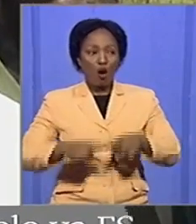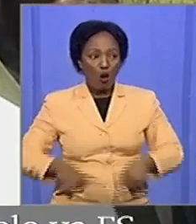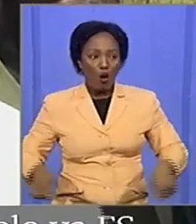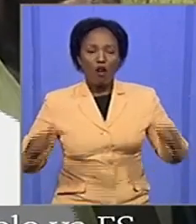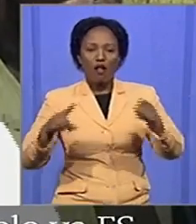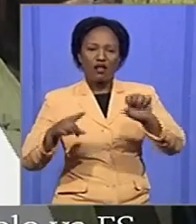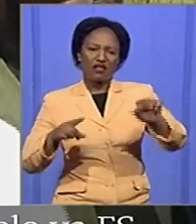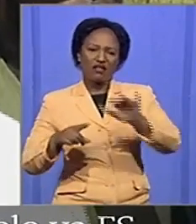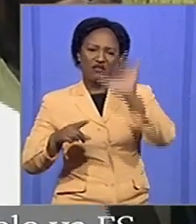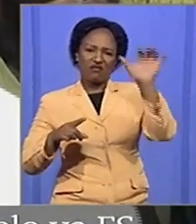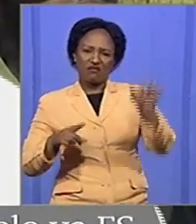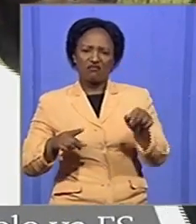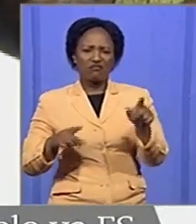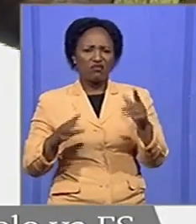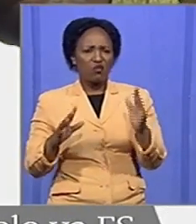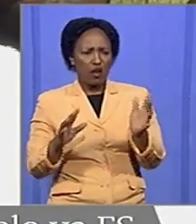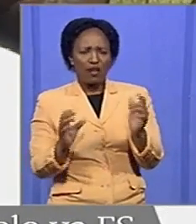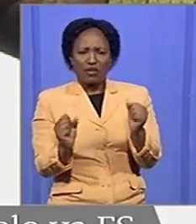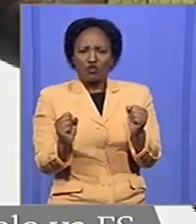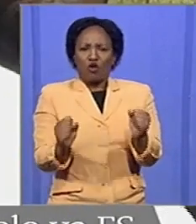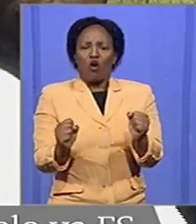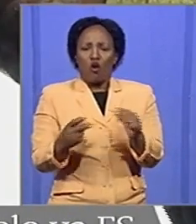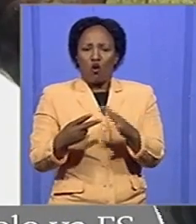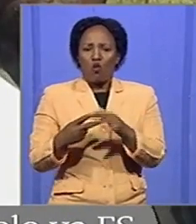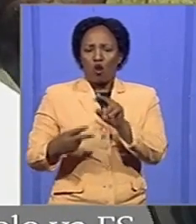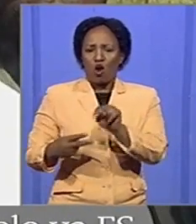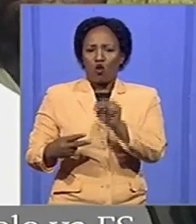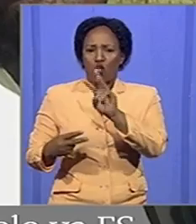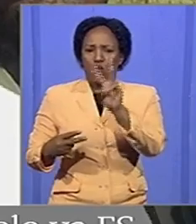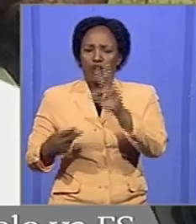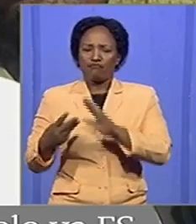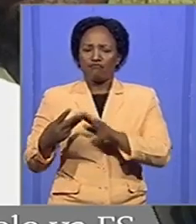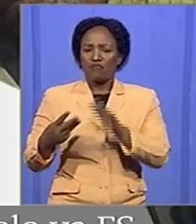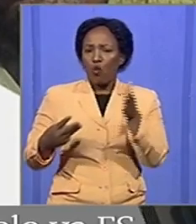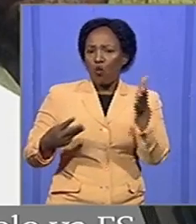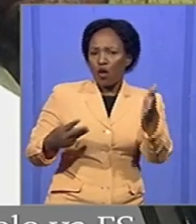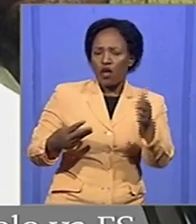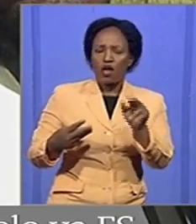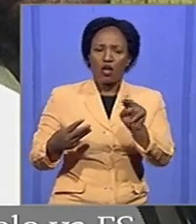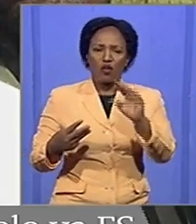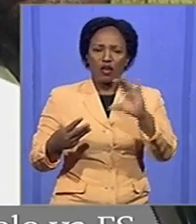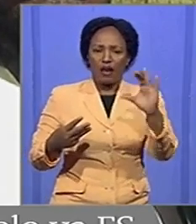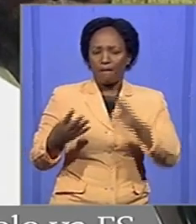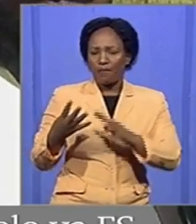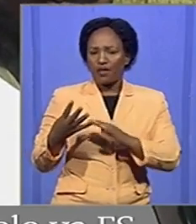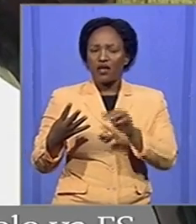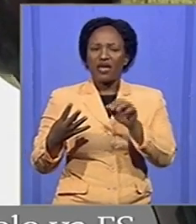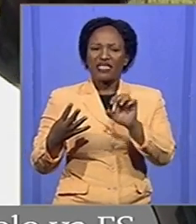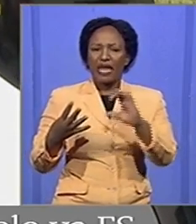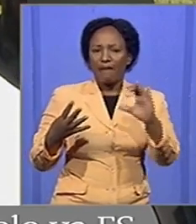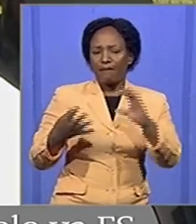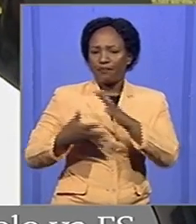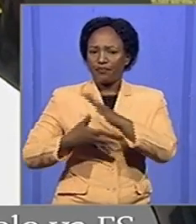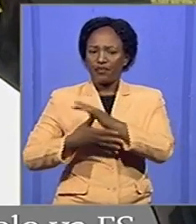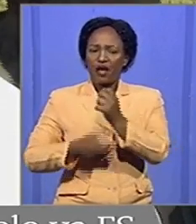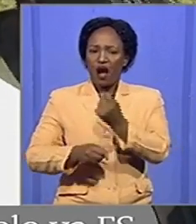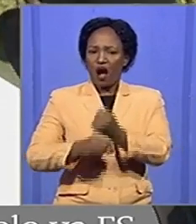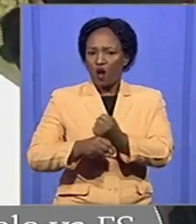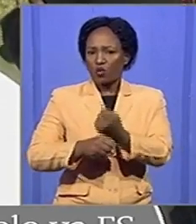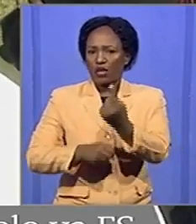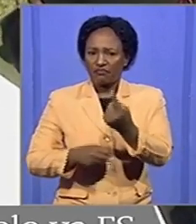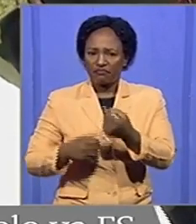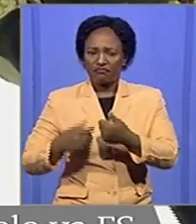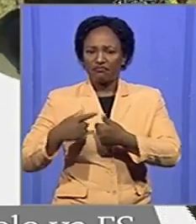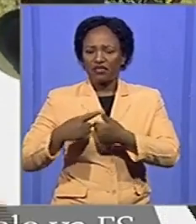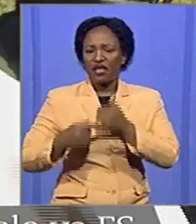State, we're going to be strong in Northwest. We are there in Northern Cape. We are there in the Eastern Cape. We are there in Gauteng. Very strong in